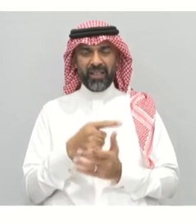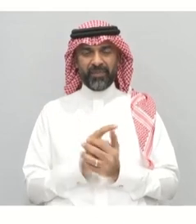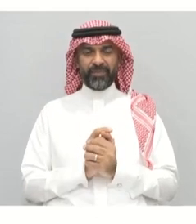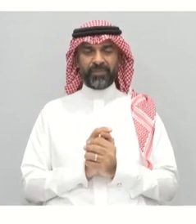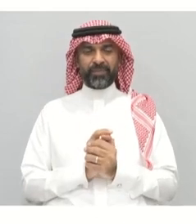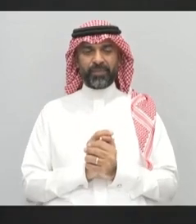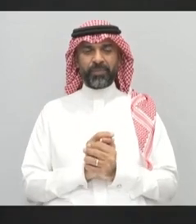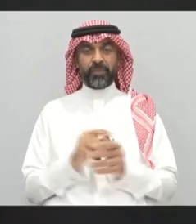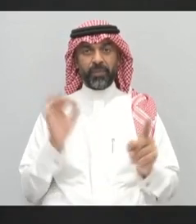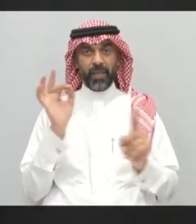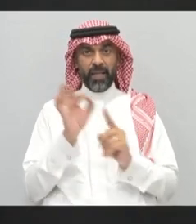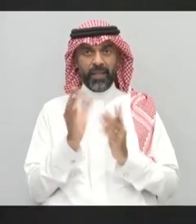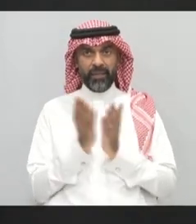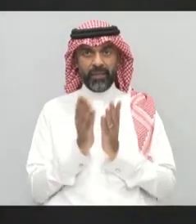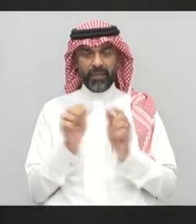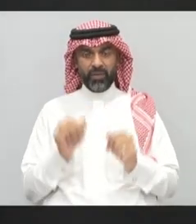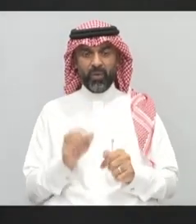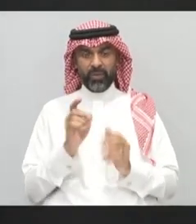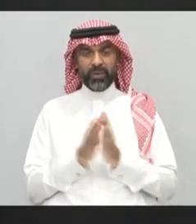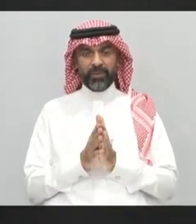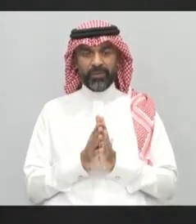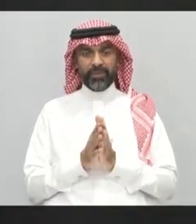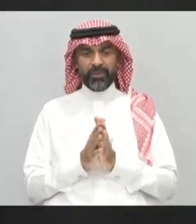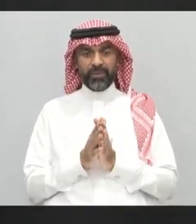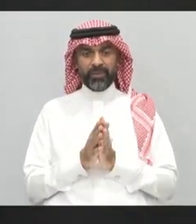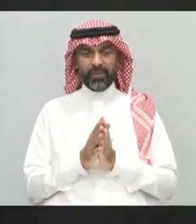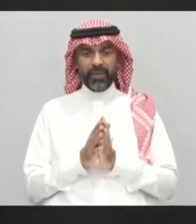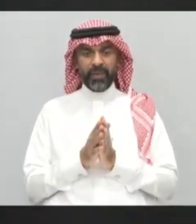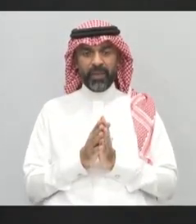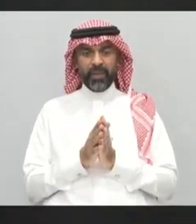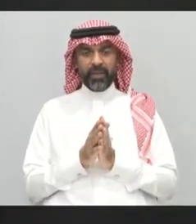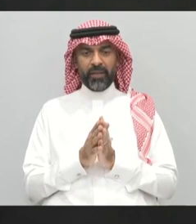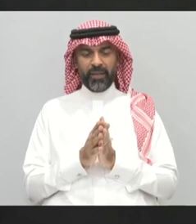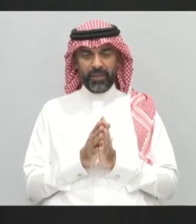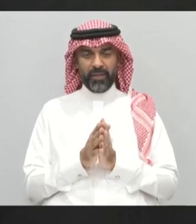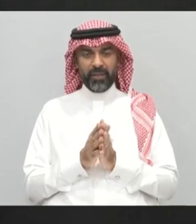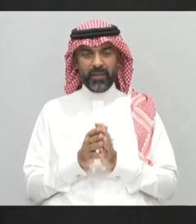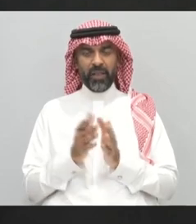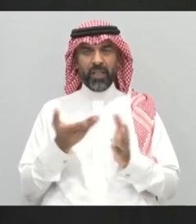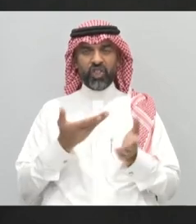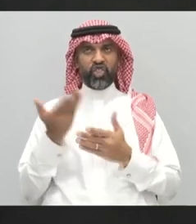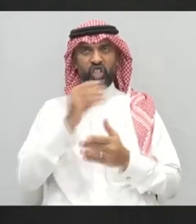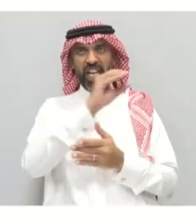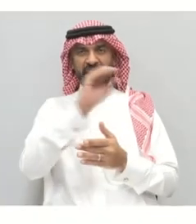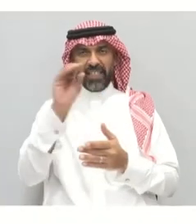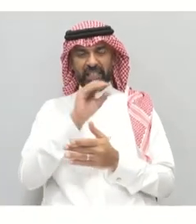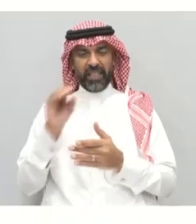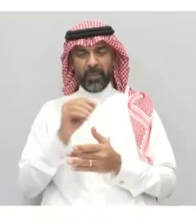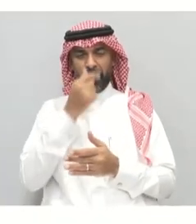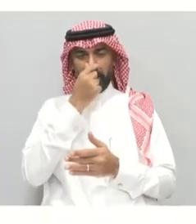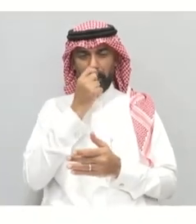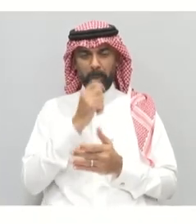Okay, my students, so today we will have our objectives today. So we will chant